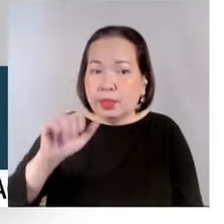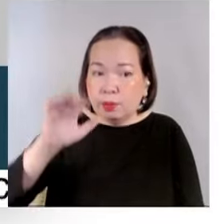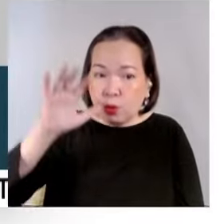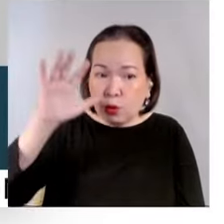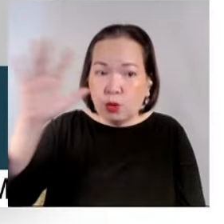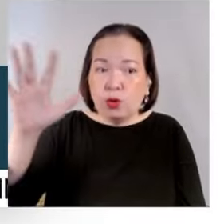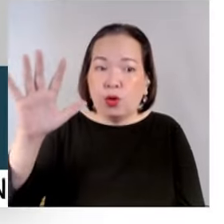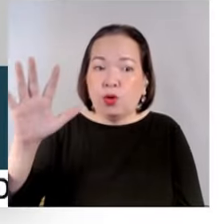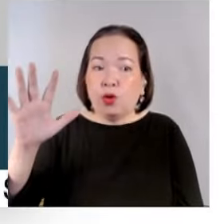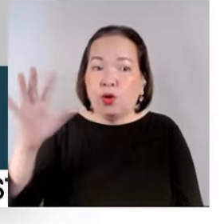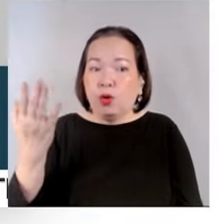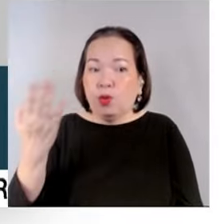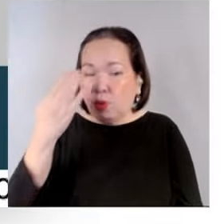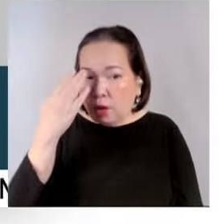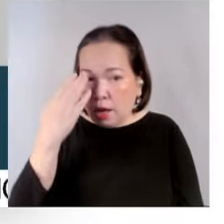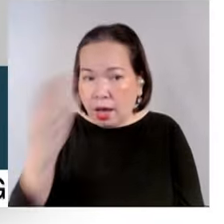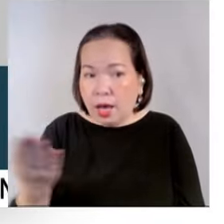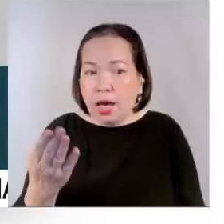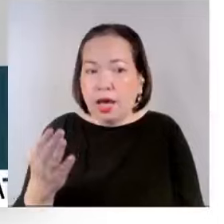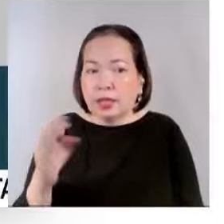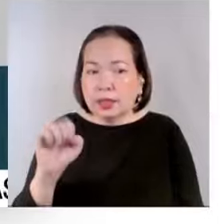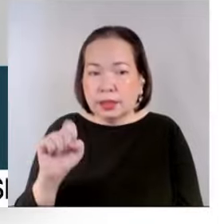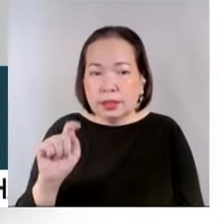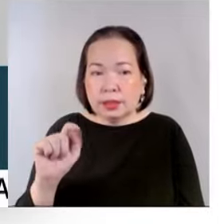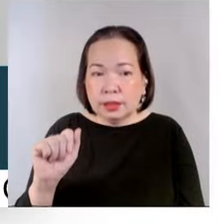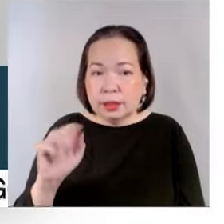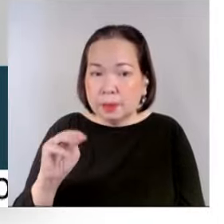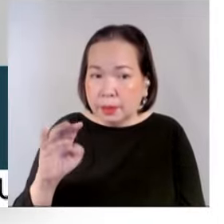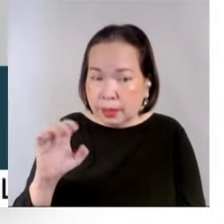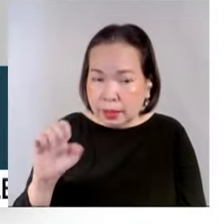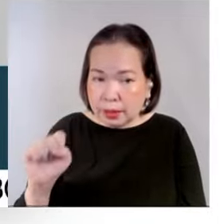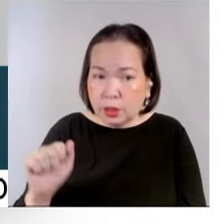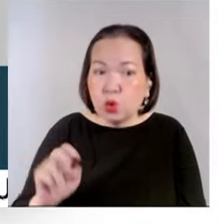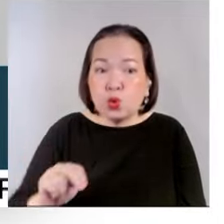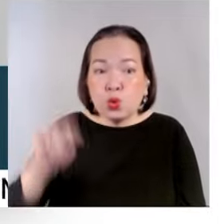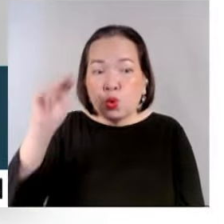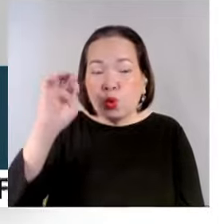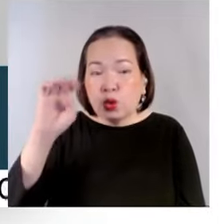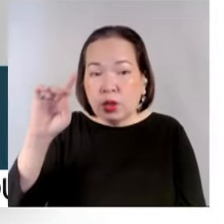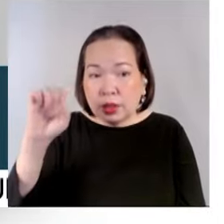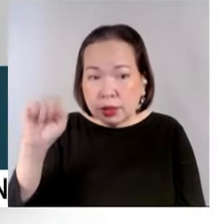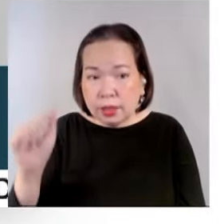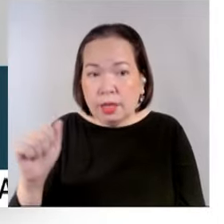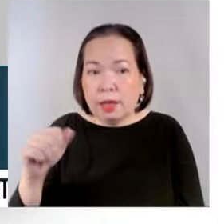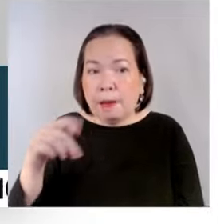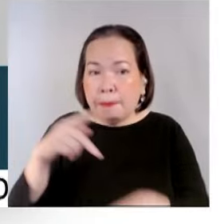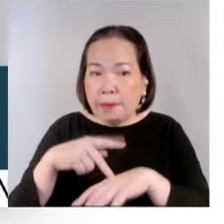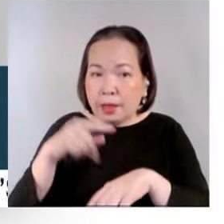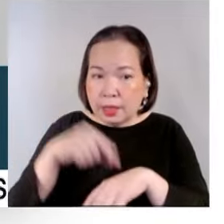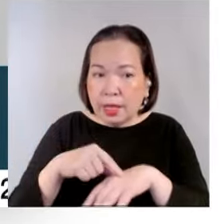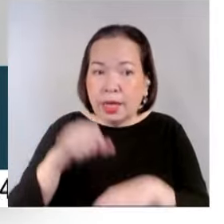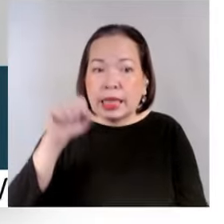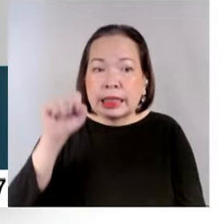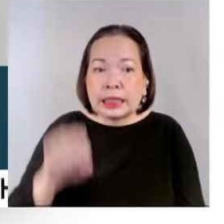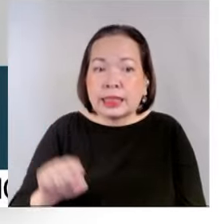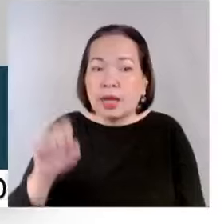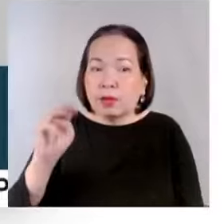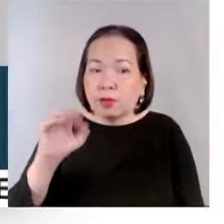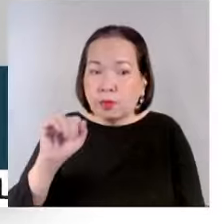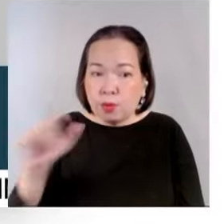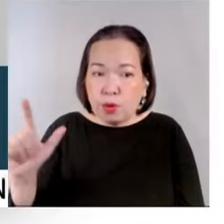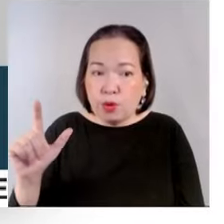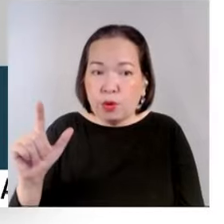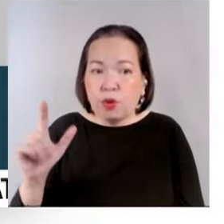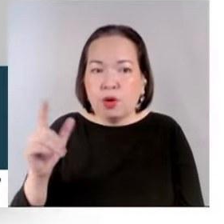Monte, Santa Mesa, Grand Central, North EDSA, San Mateo, Parañaque, South Mall, Caloocan, Rosario, San Lazaro, and